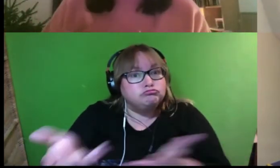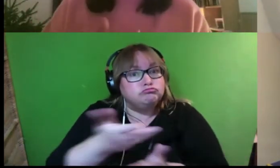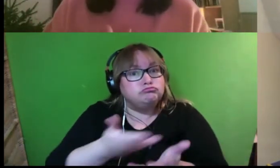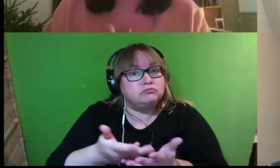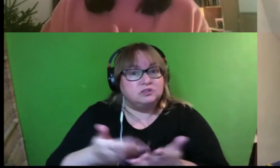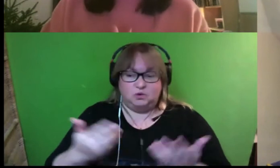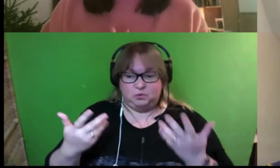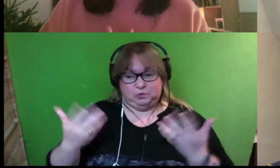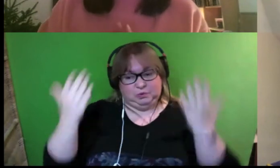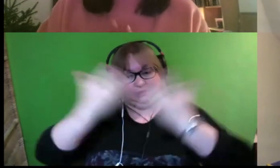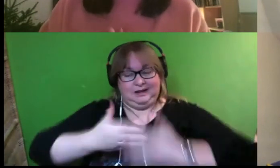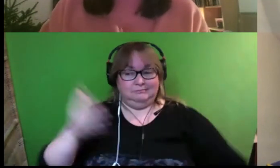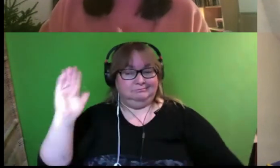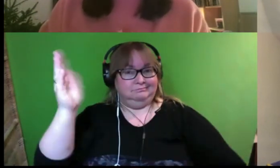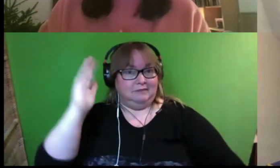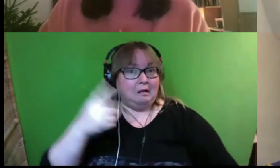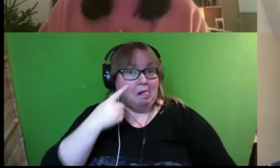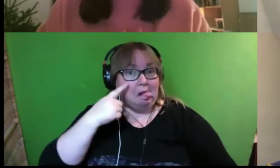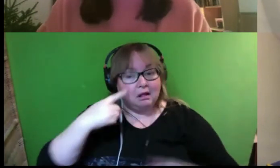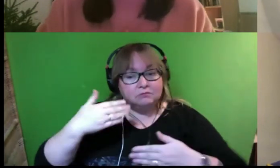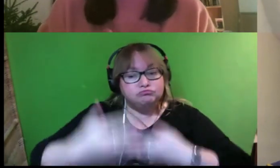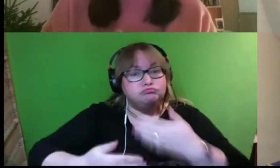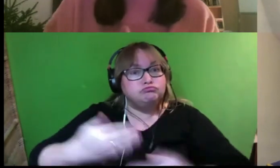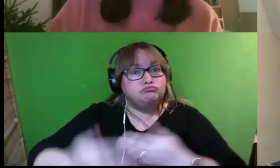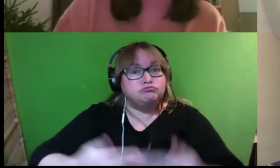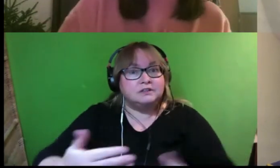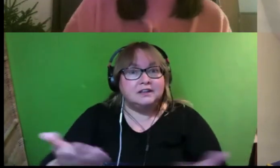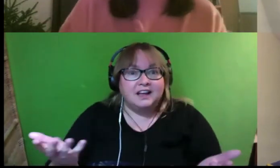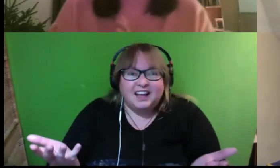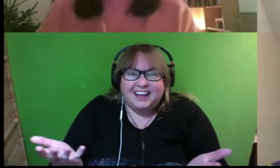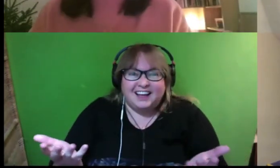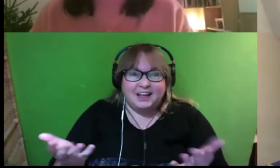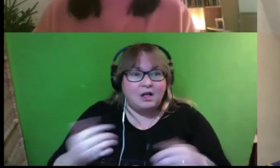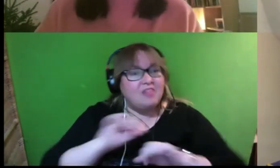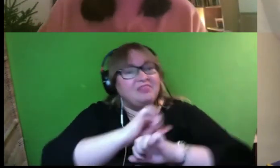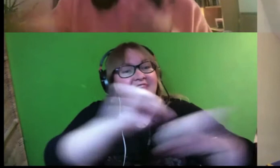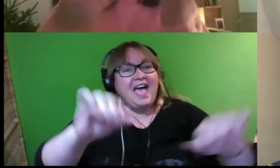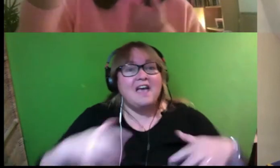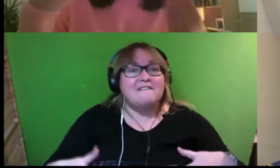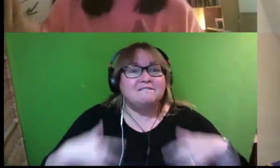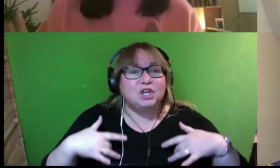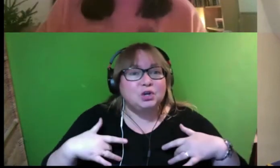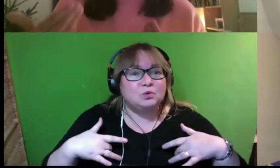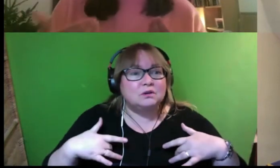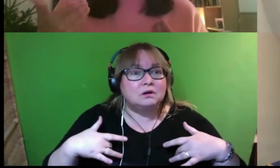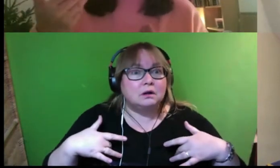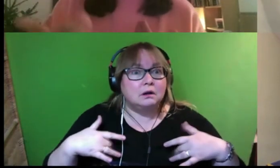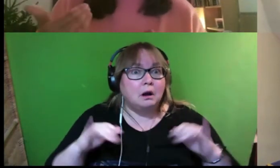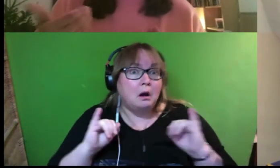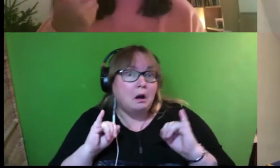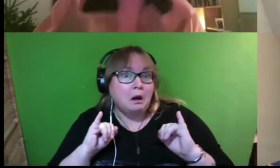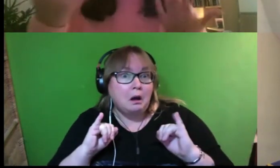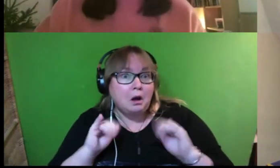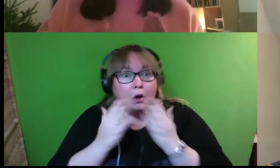whatever that is. I just don't think we really care about what the other world has to think about it, because it's for us. It's about